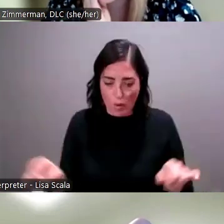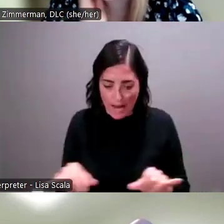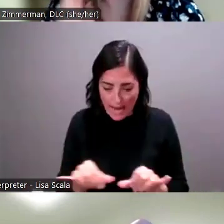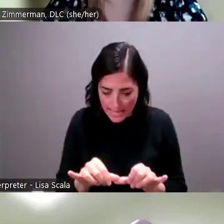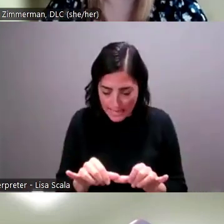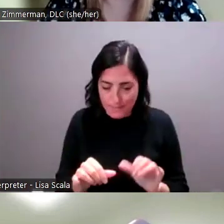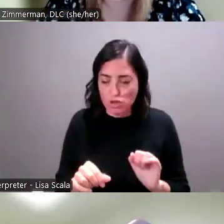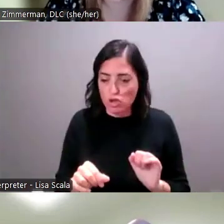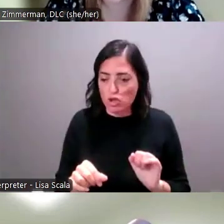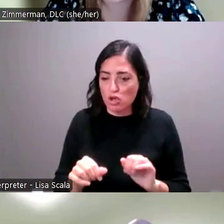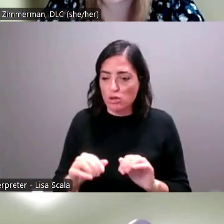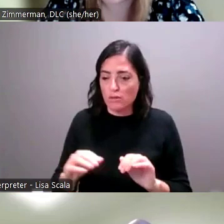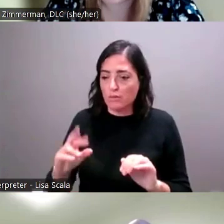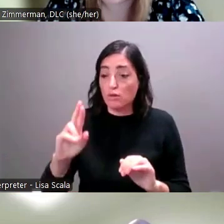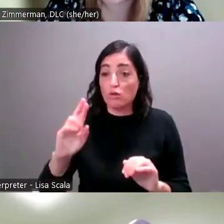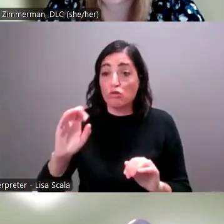ramps,